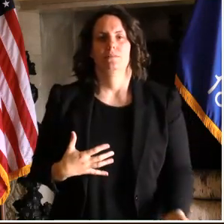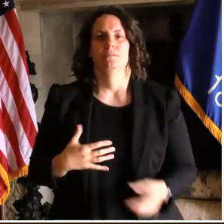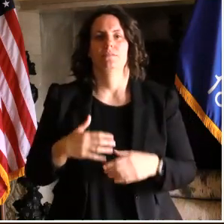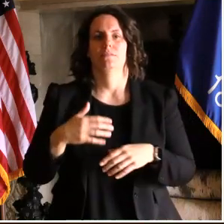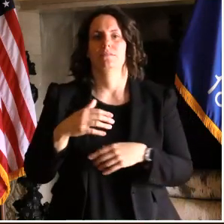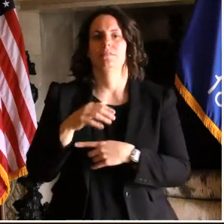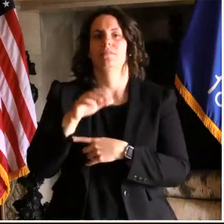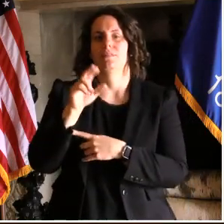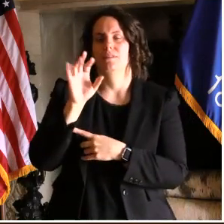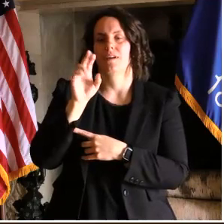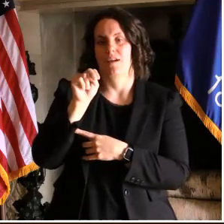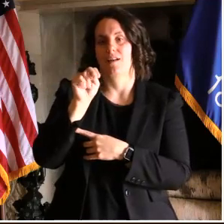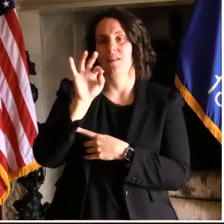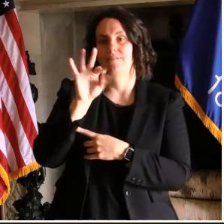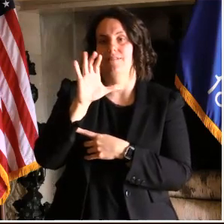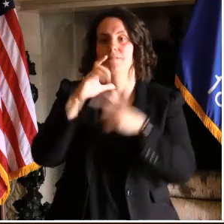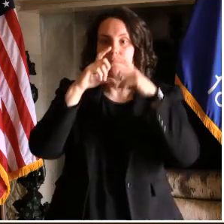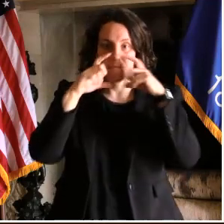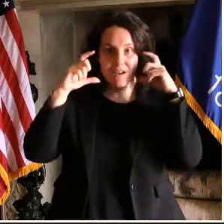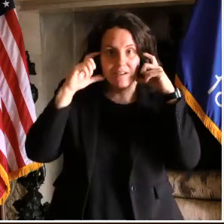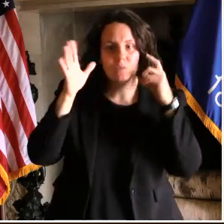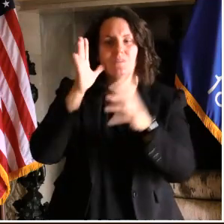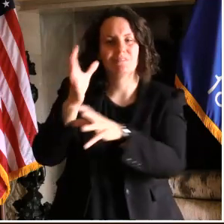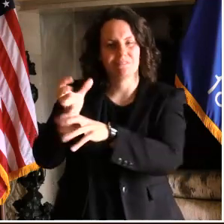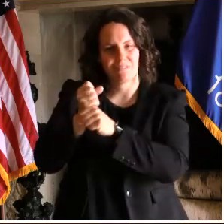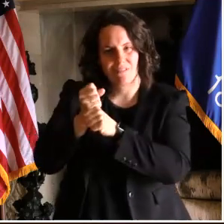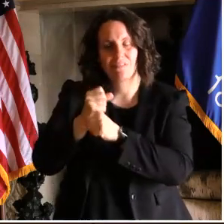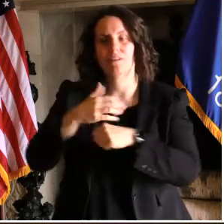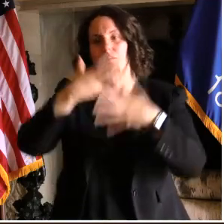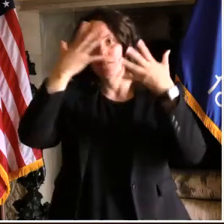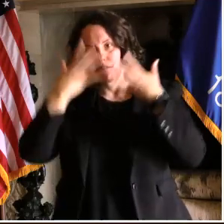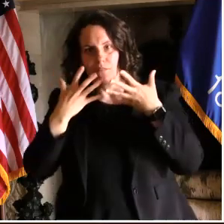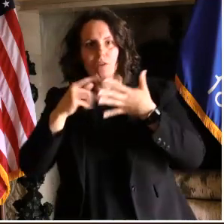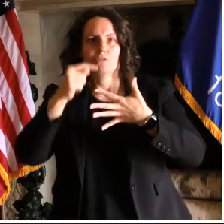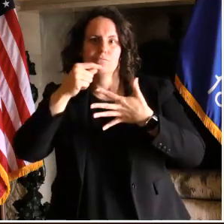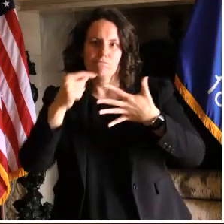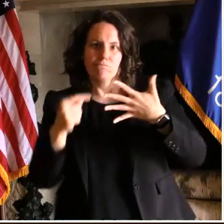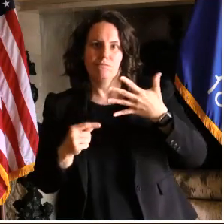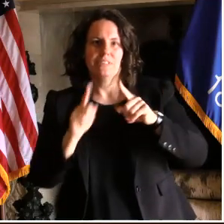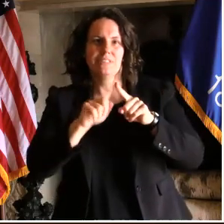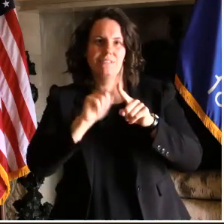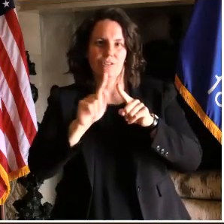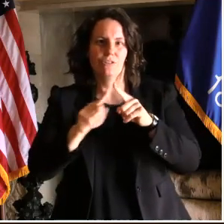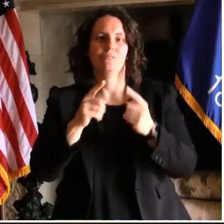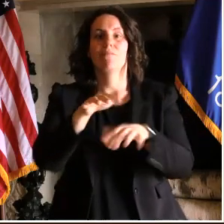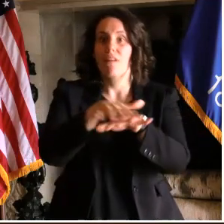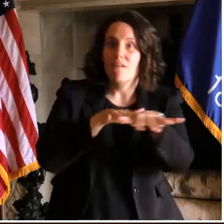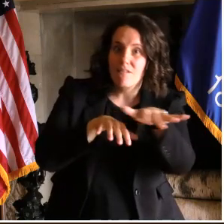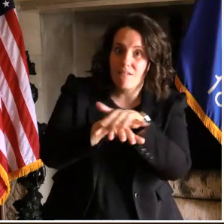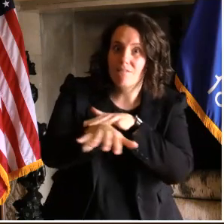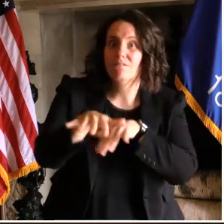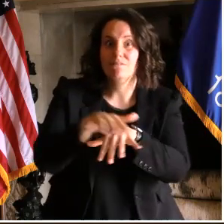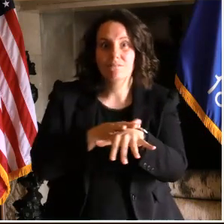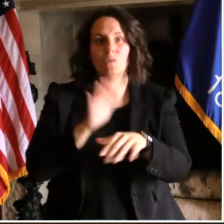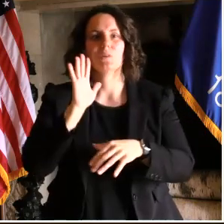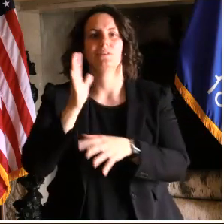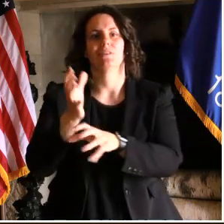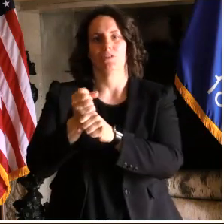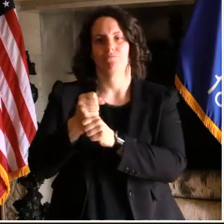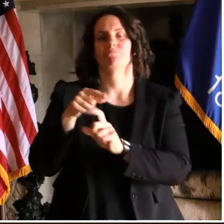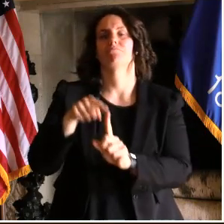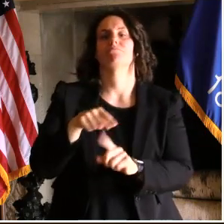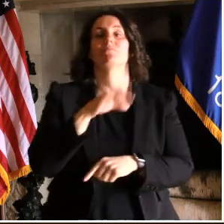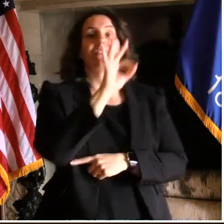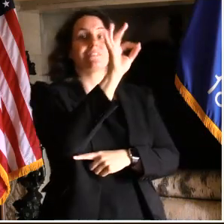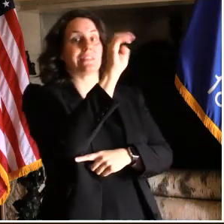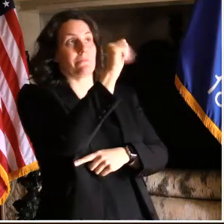gloves. FEMA will use this procurement process to help fill those orders. The request comes in addition to